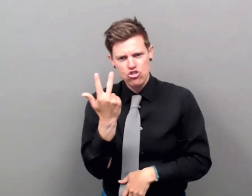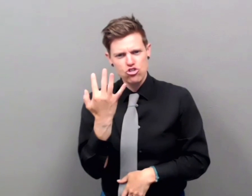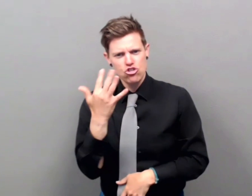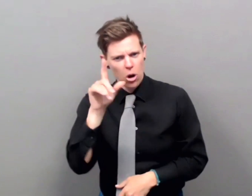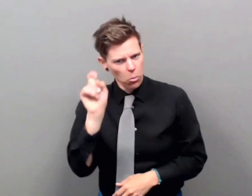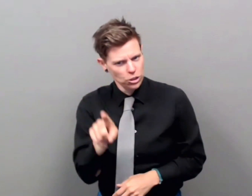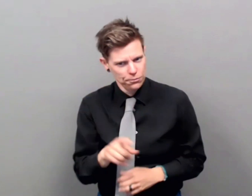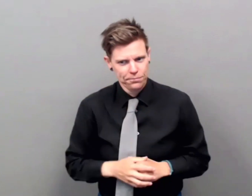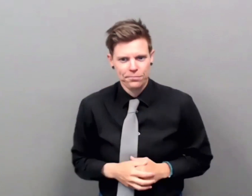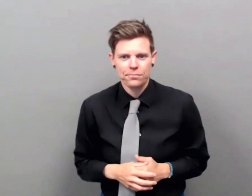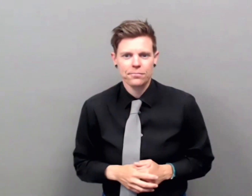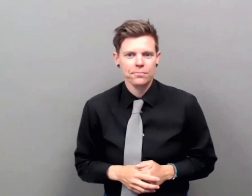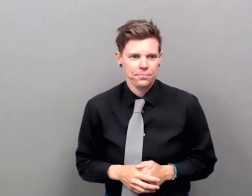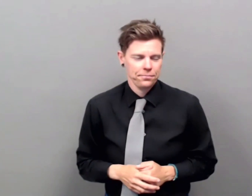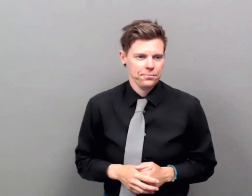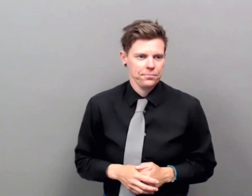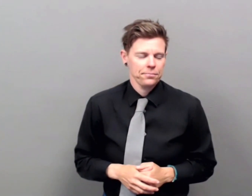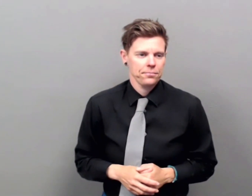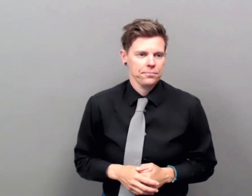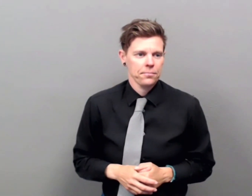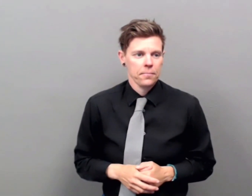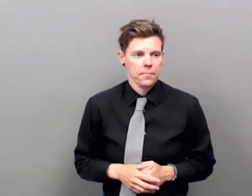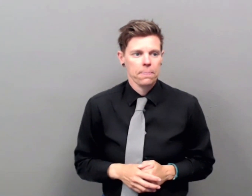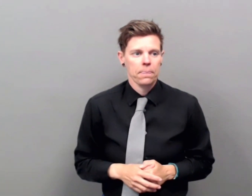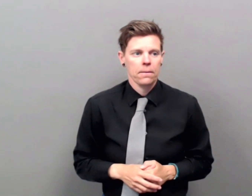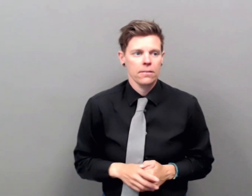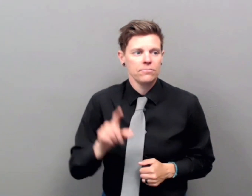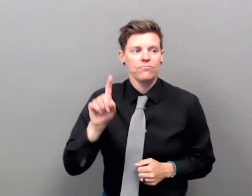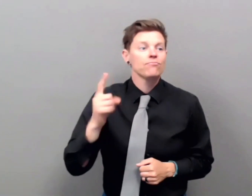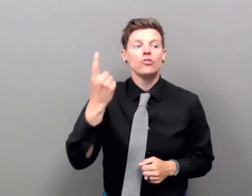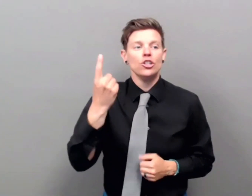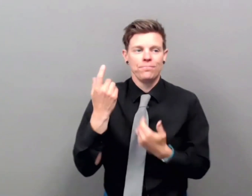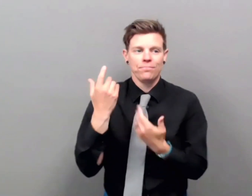So first, let's start with Julia Goldberg with the